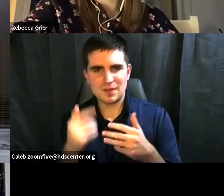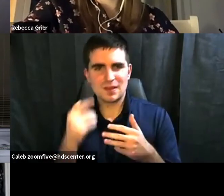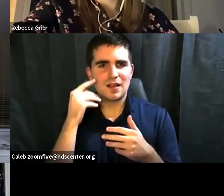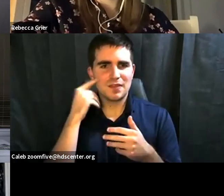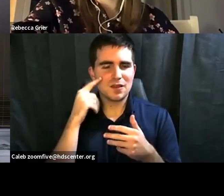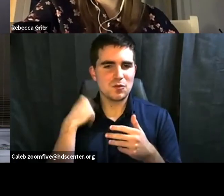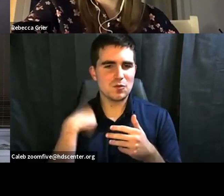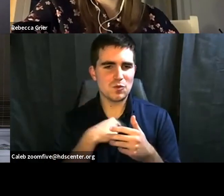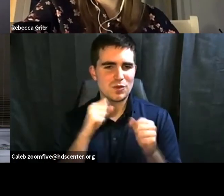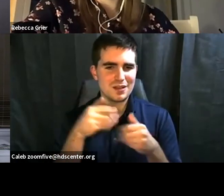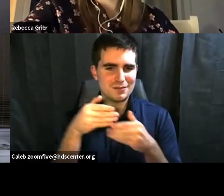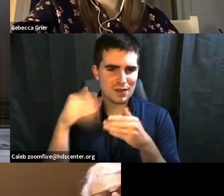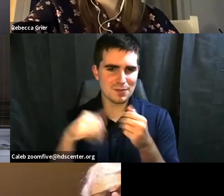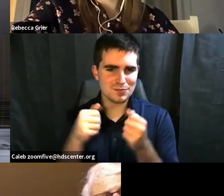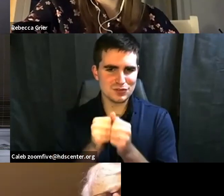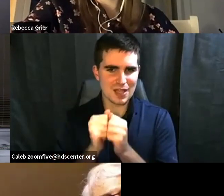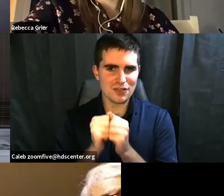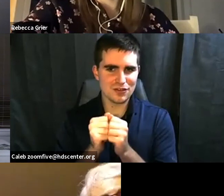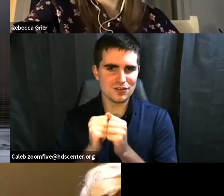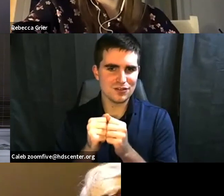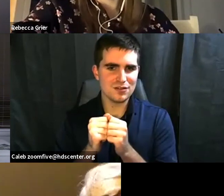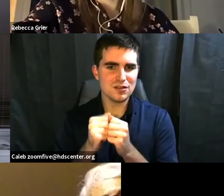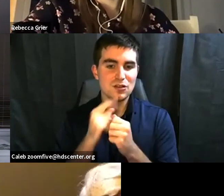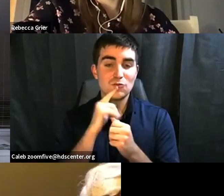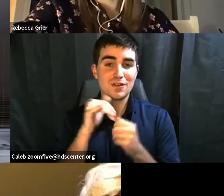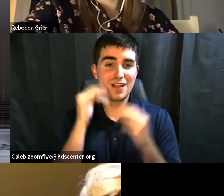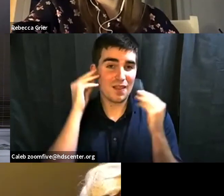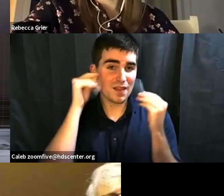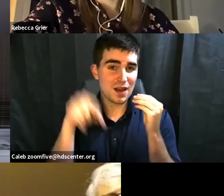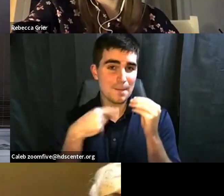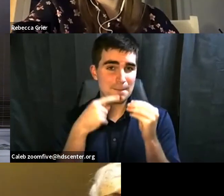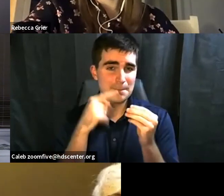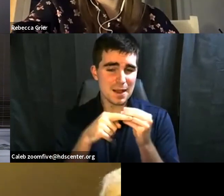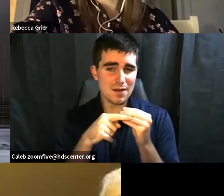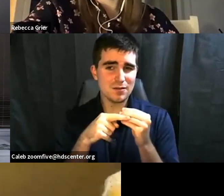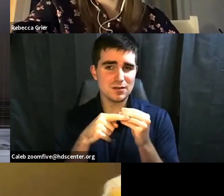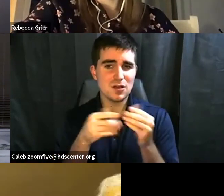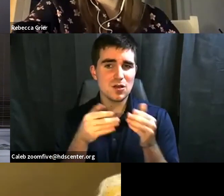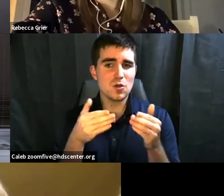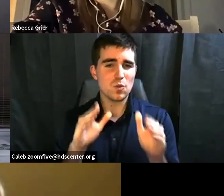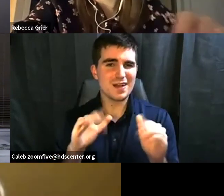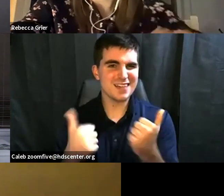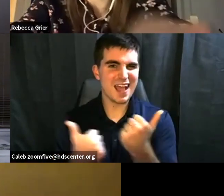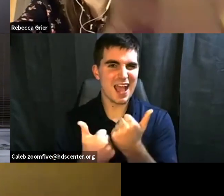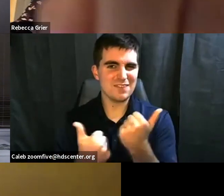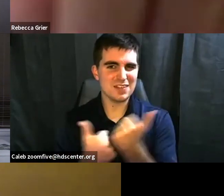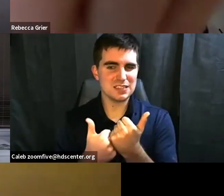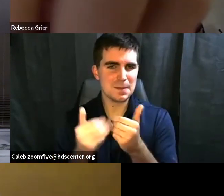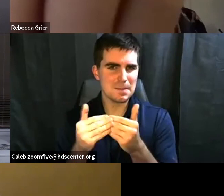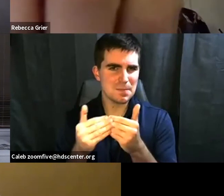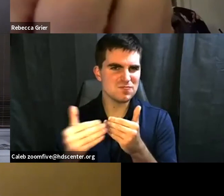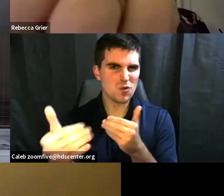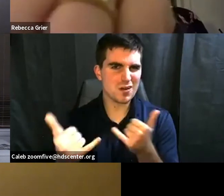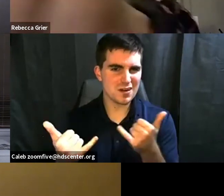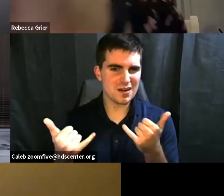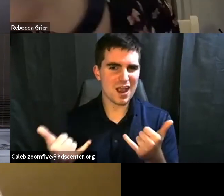for everyone, which is really thinking about the ways that advocacy moves forward